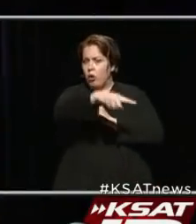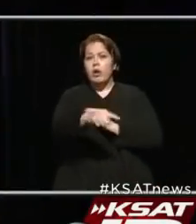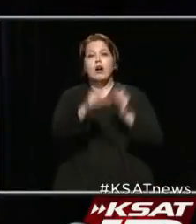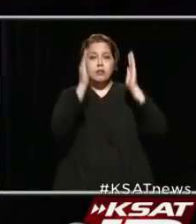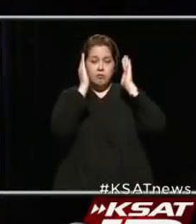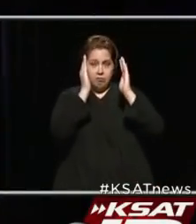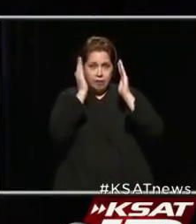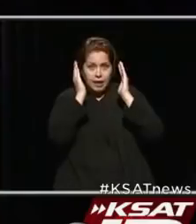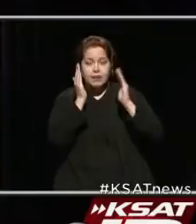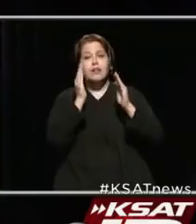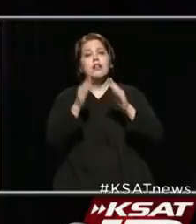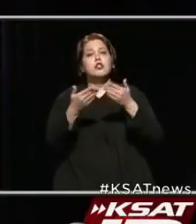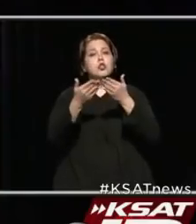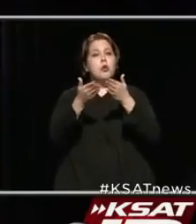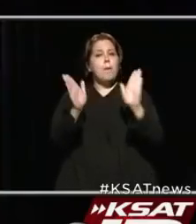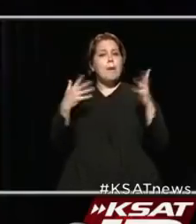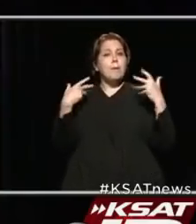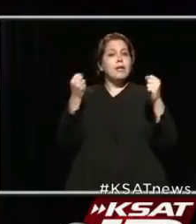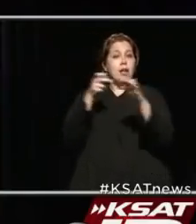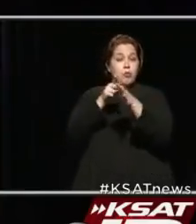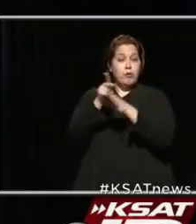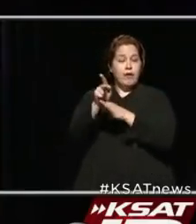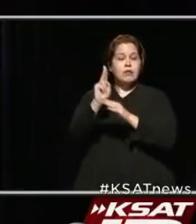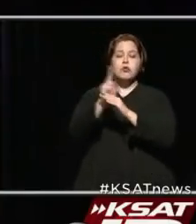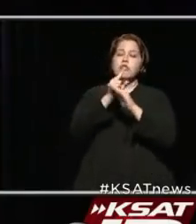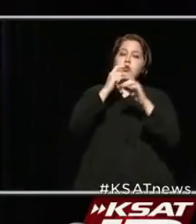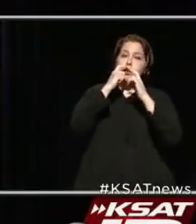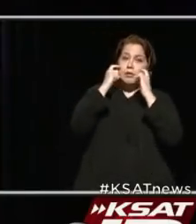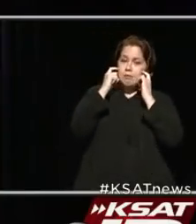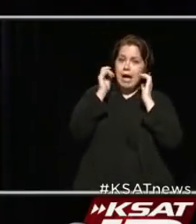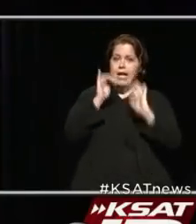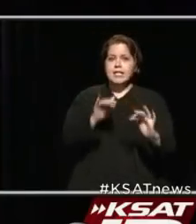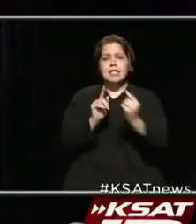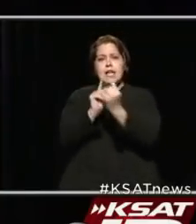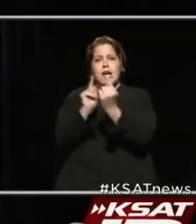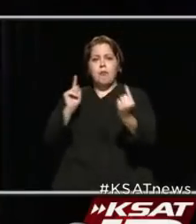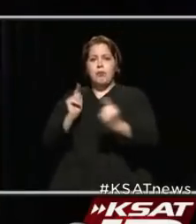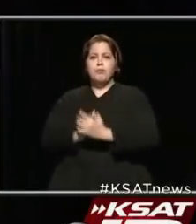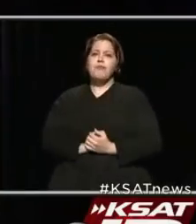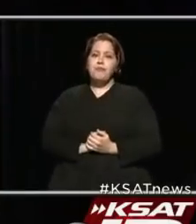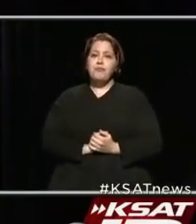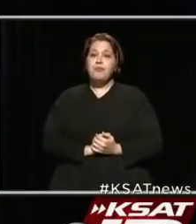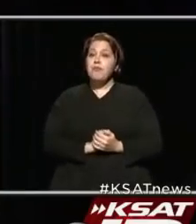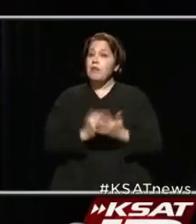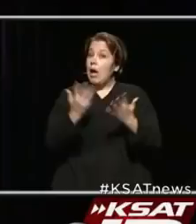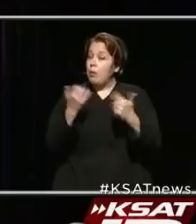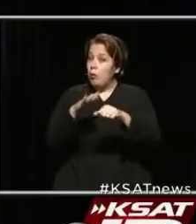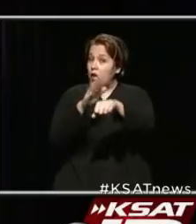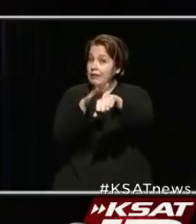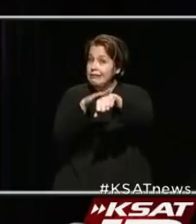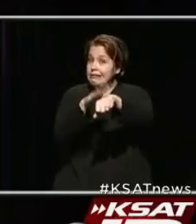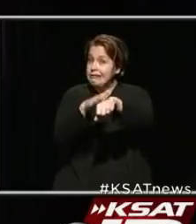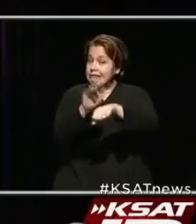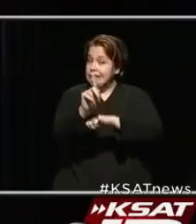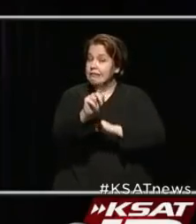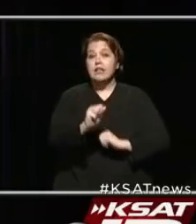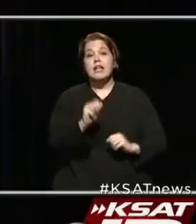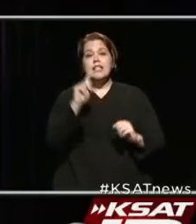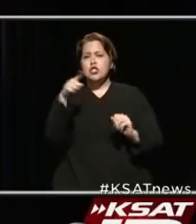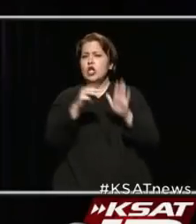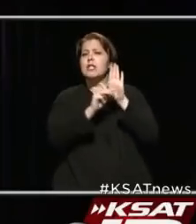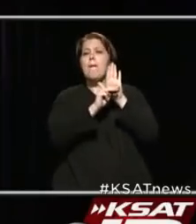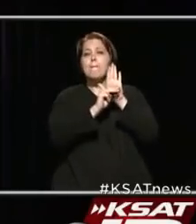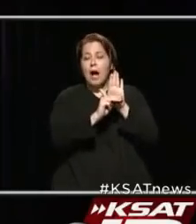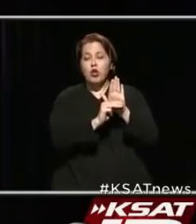paying attention to our public health professionals wearing masks and doing your physical distancing. We do want to caution, though, this is just a